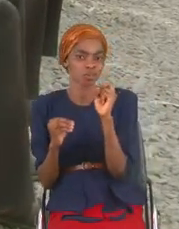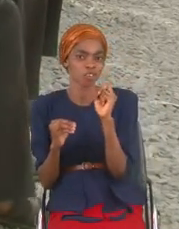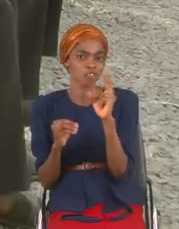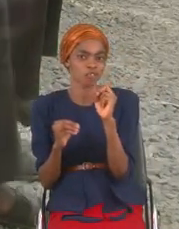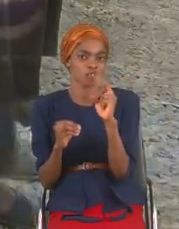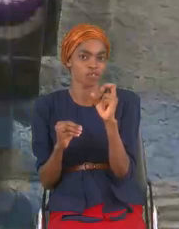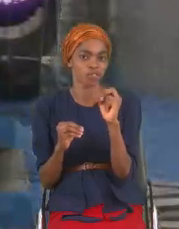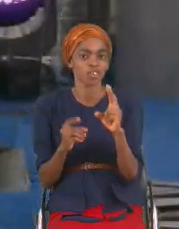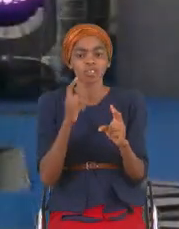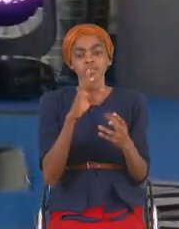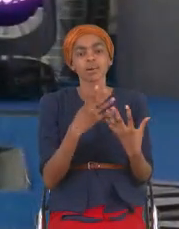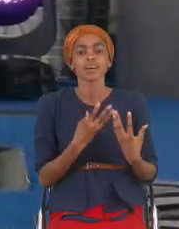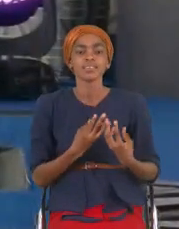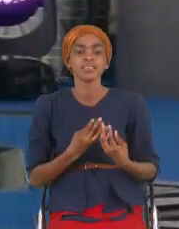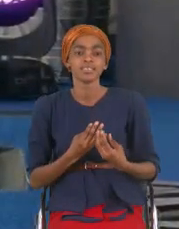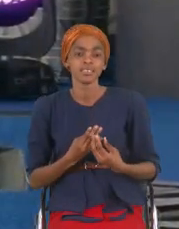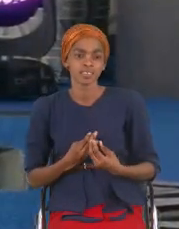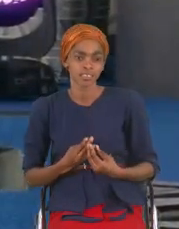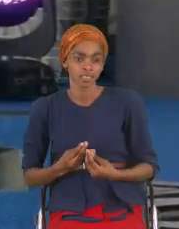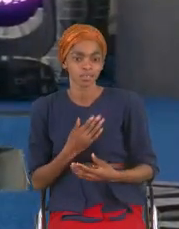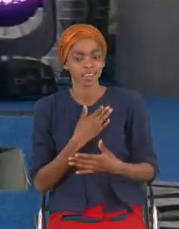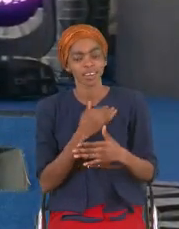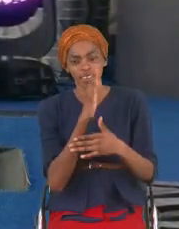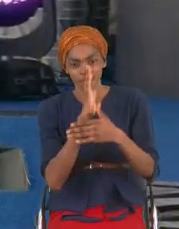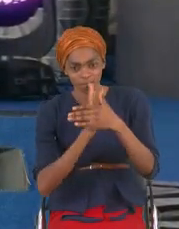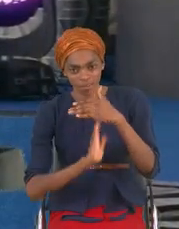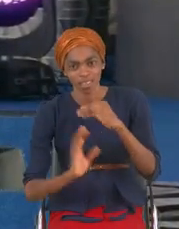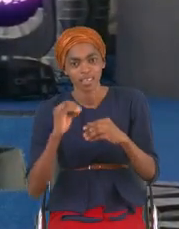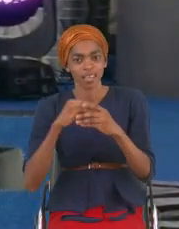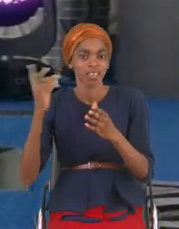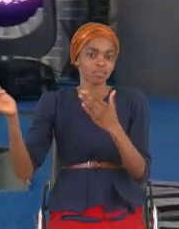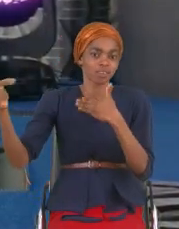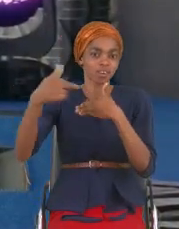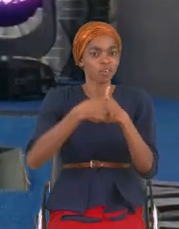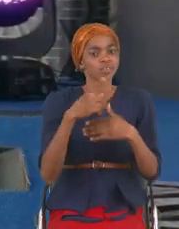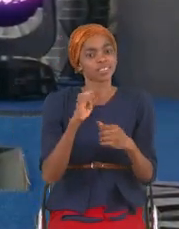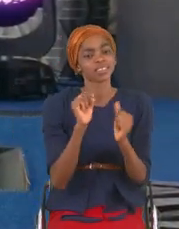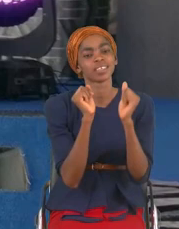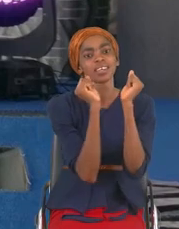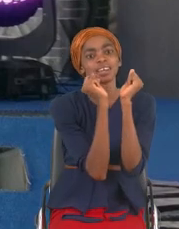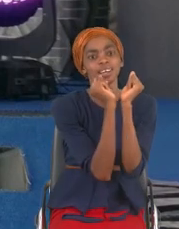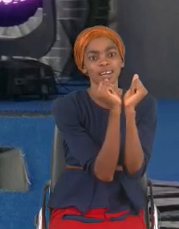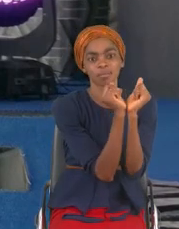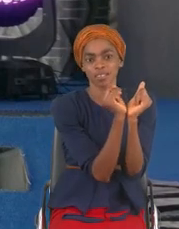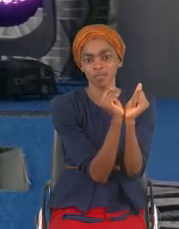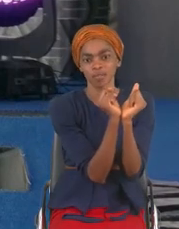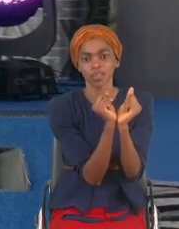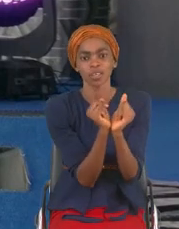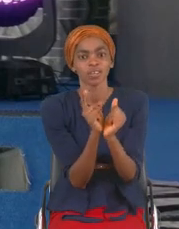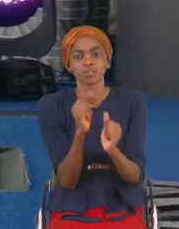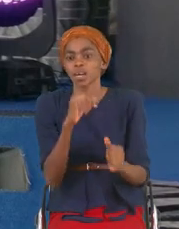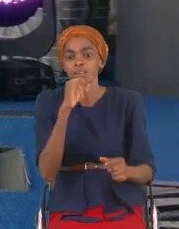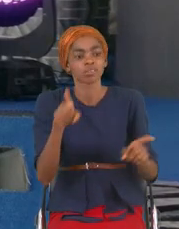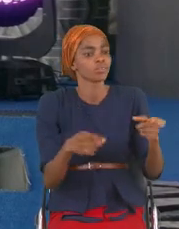are gentle and meek in recovering the captives. You're not, going